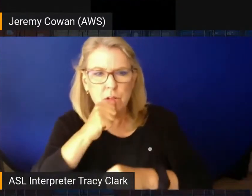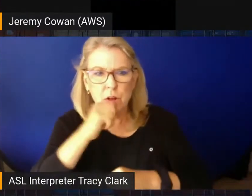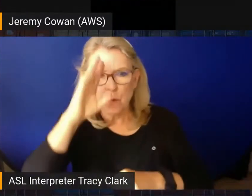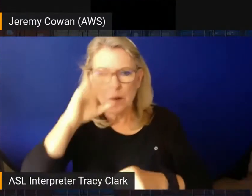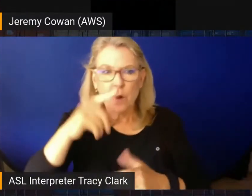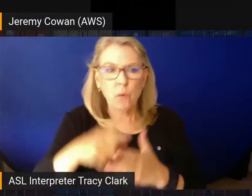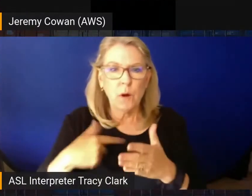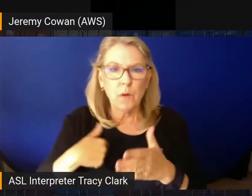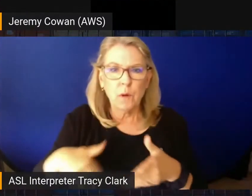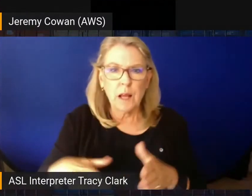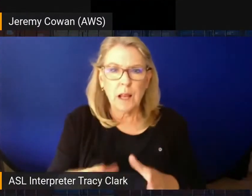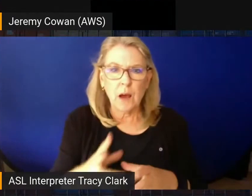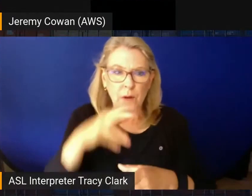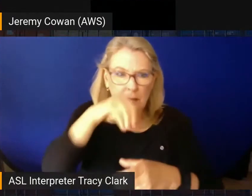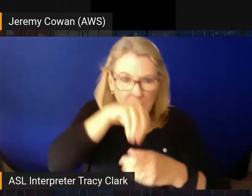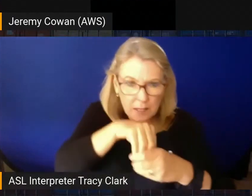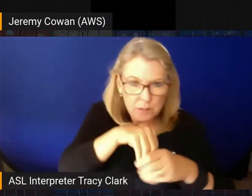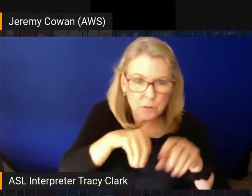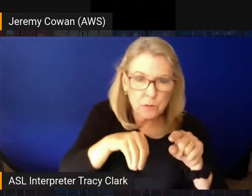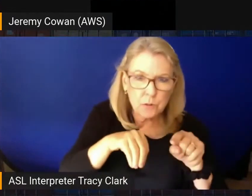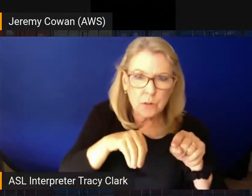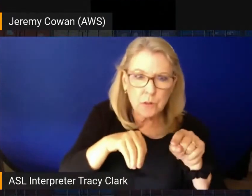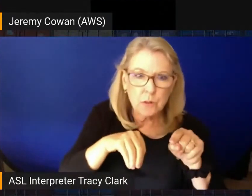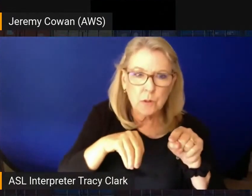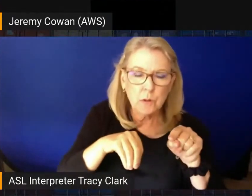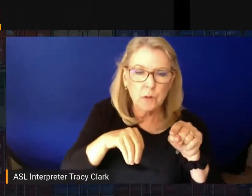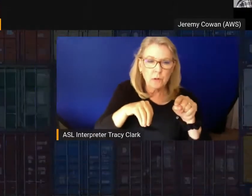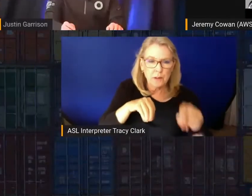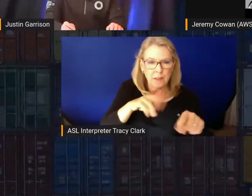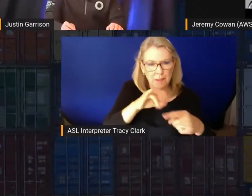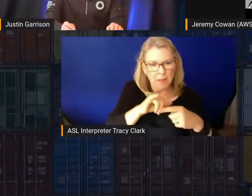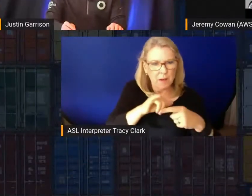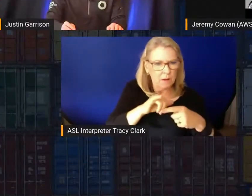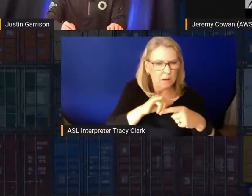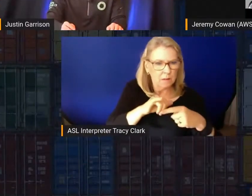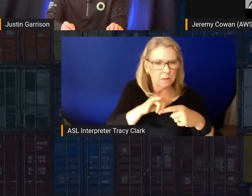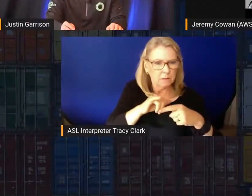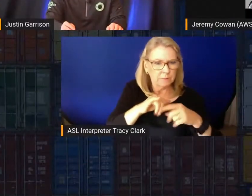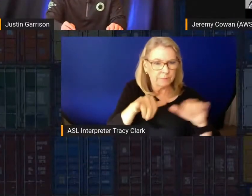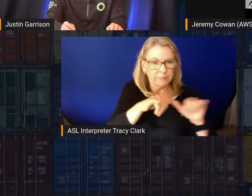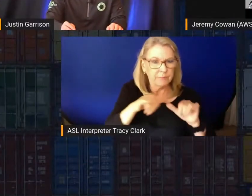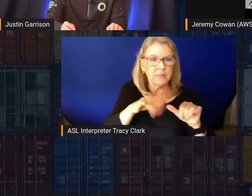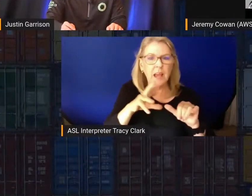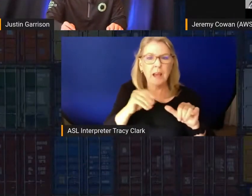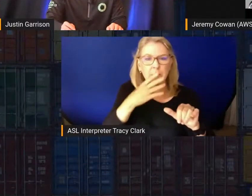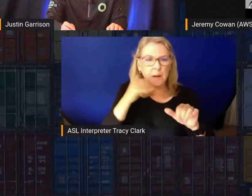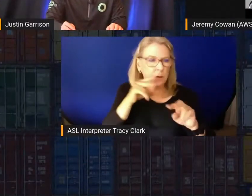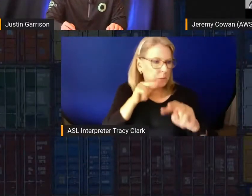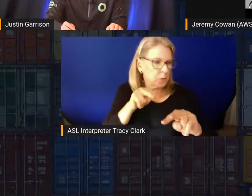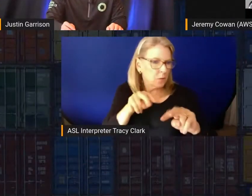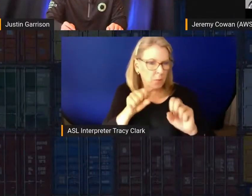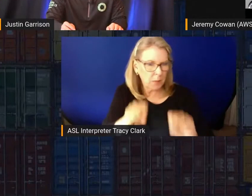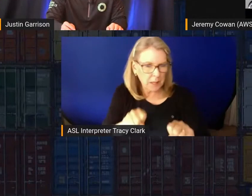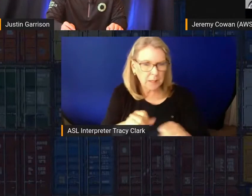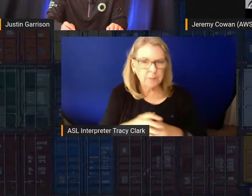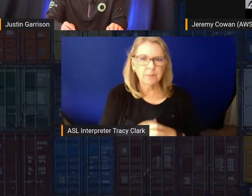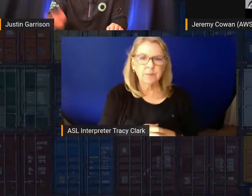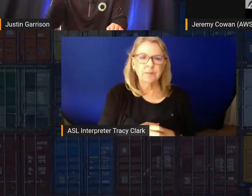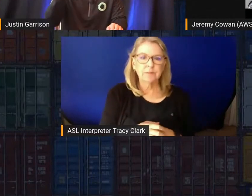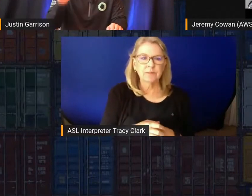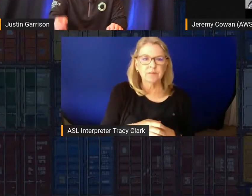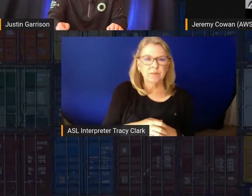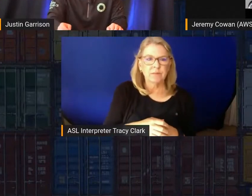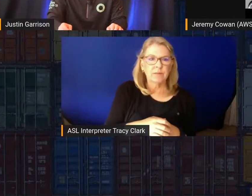and better observability of what they're doing once they're in. Thanks, Rob. So I'm going to invite Justin to rejoin us